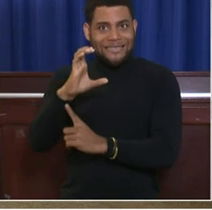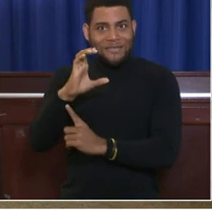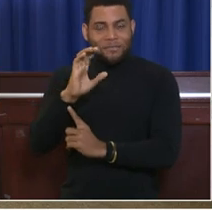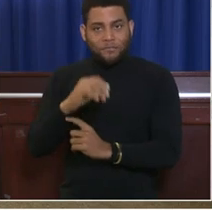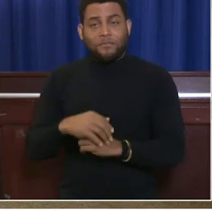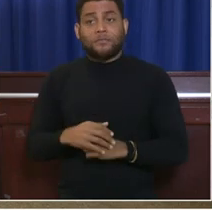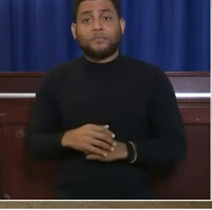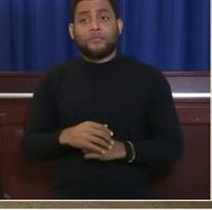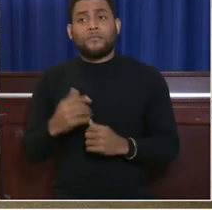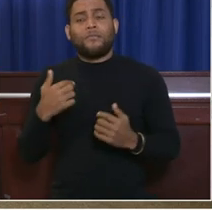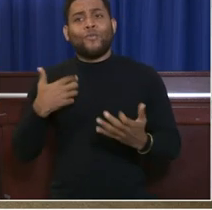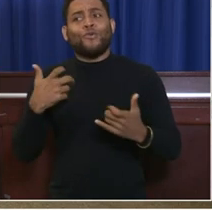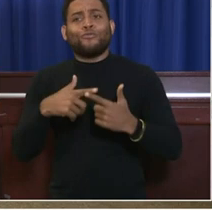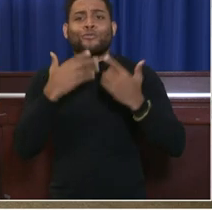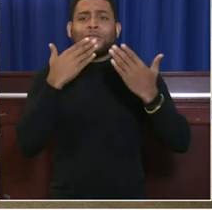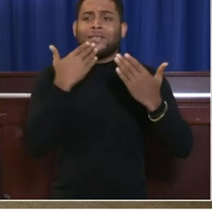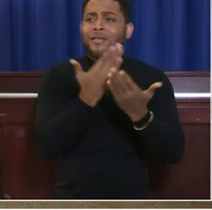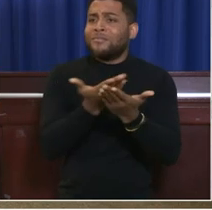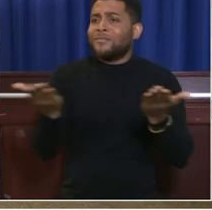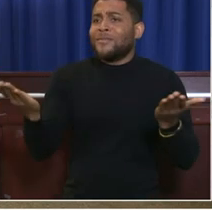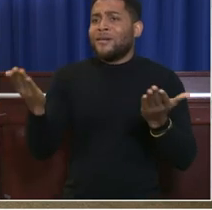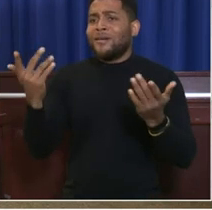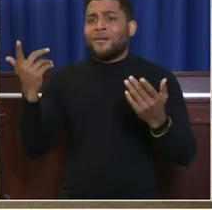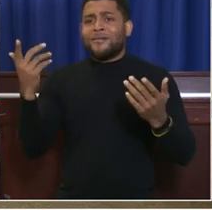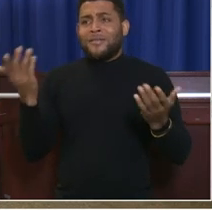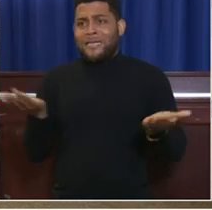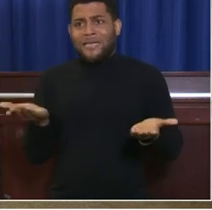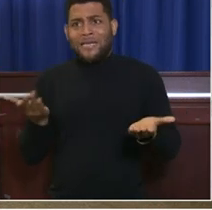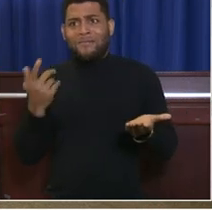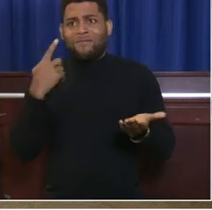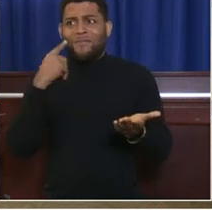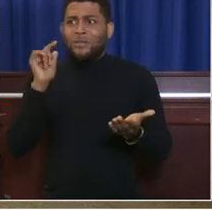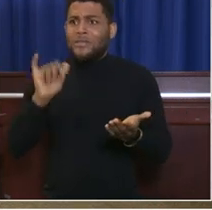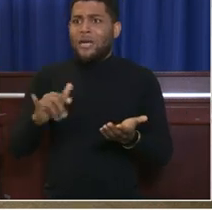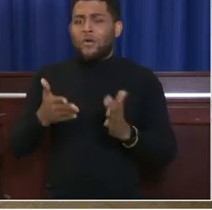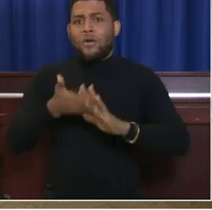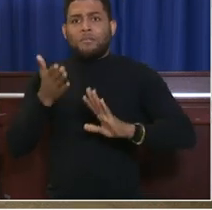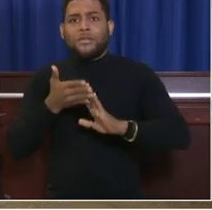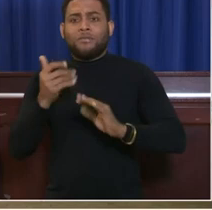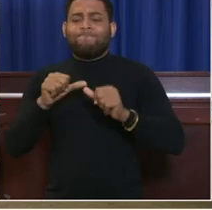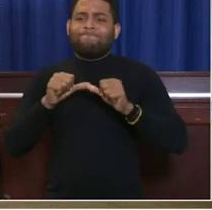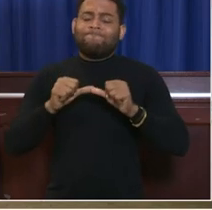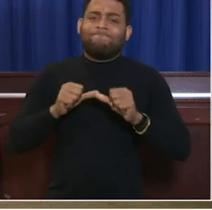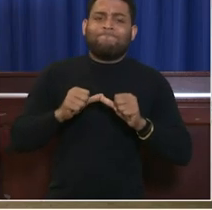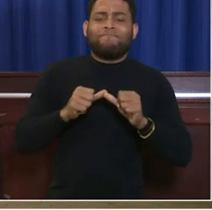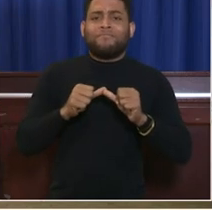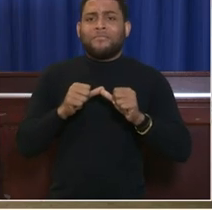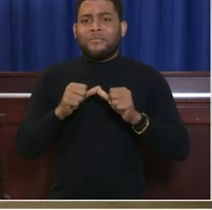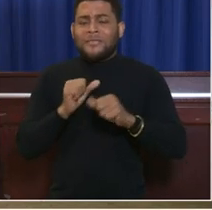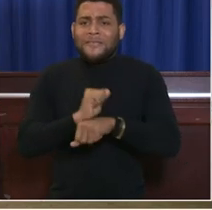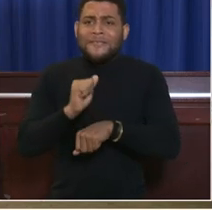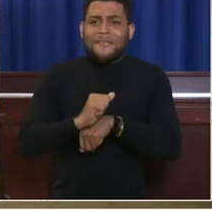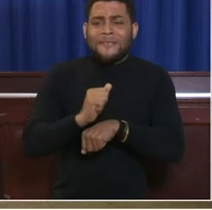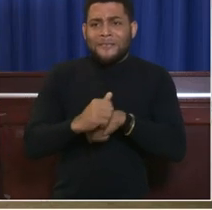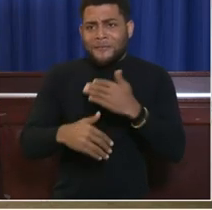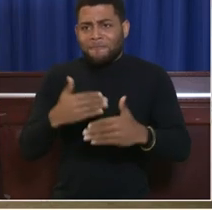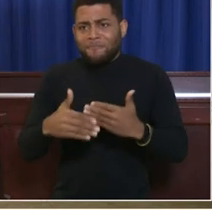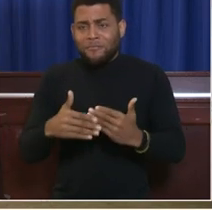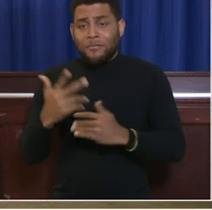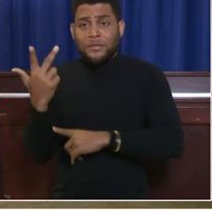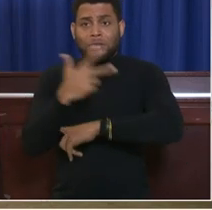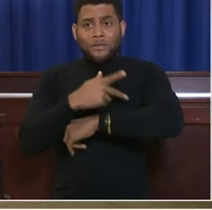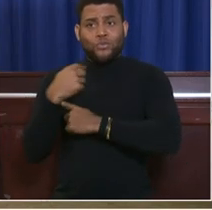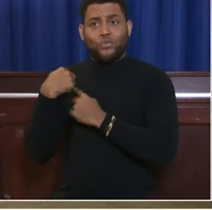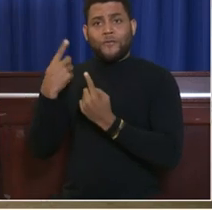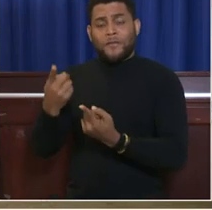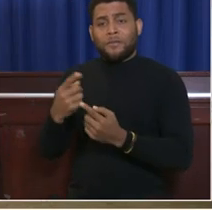stage today for the successful operation that was carried out over the course of the last 3 days. And I want to pause on our hosts and our newest addition